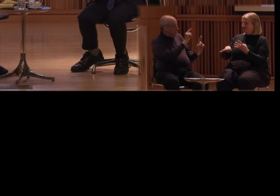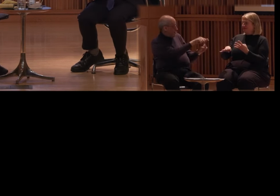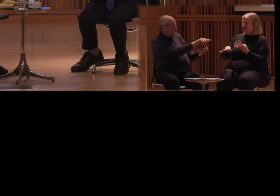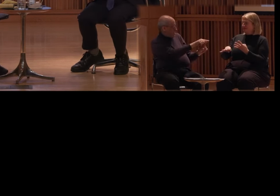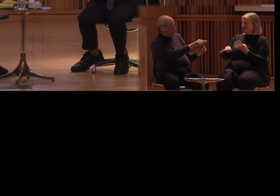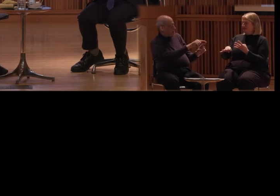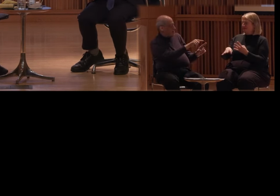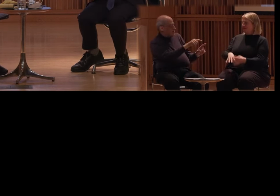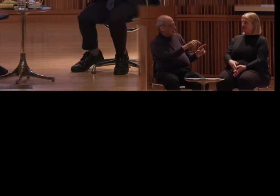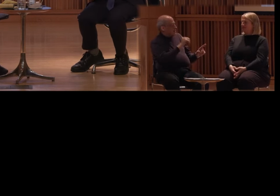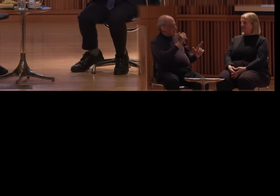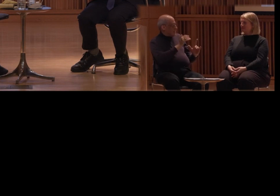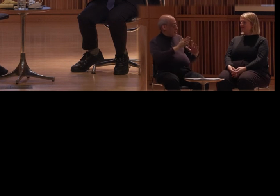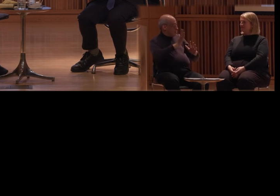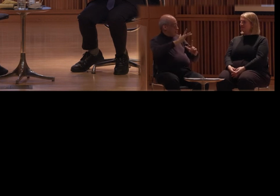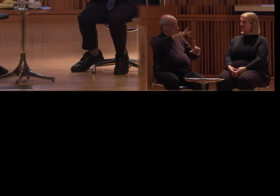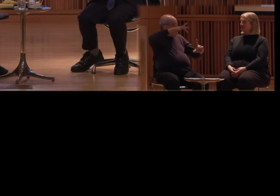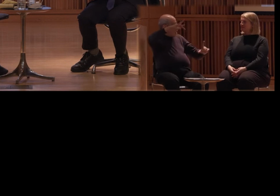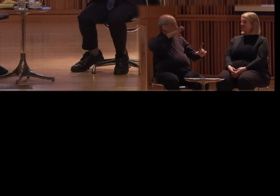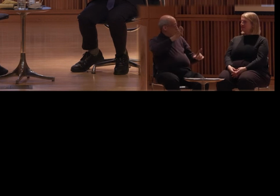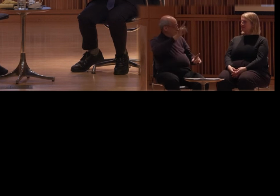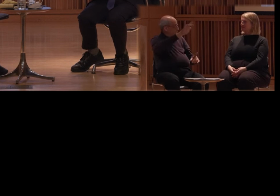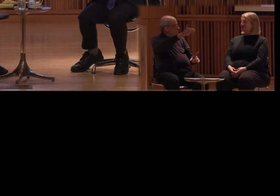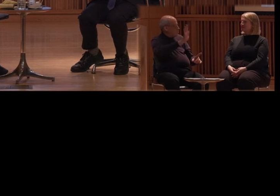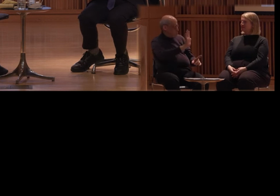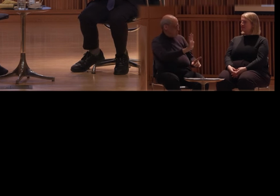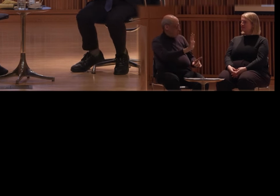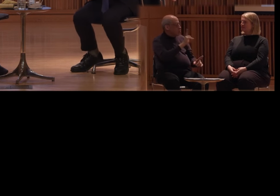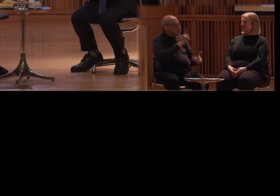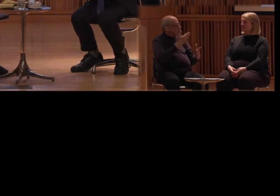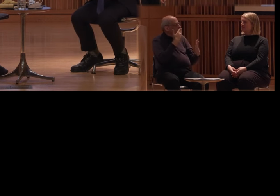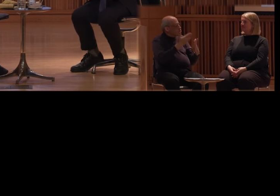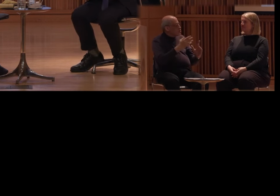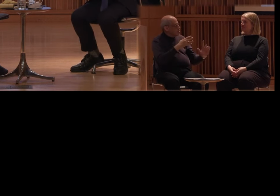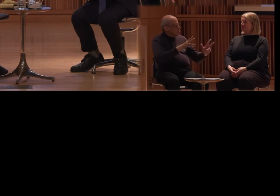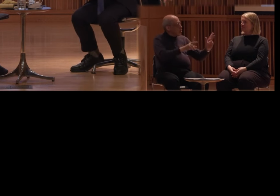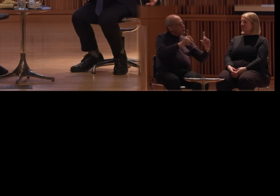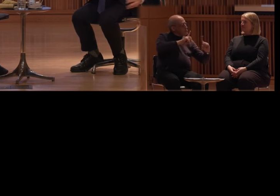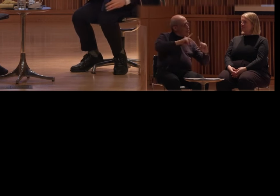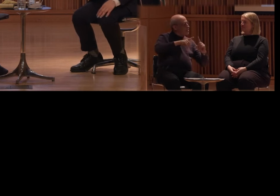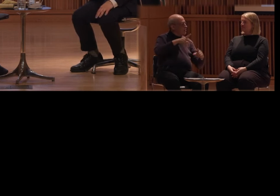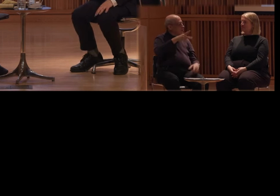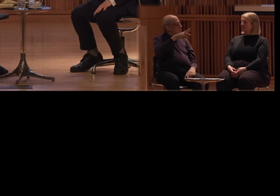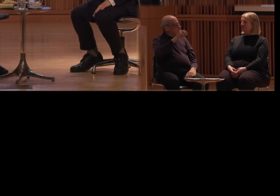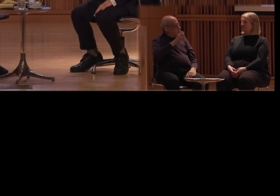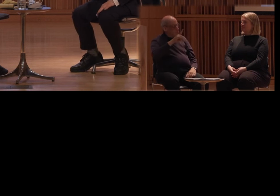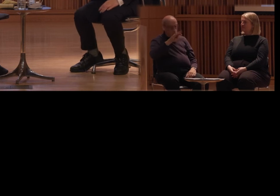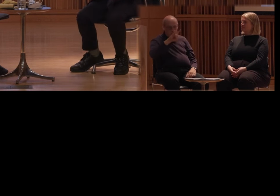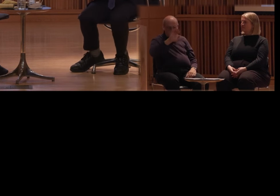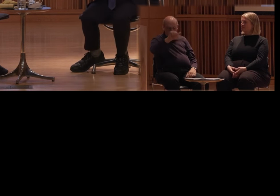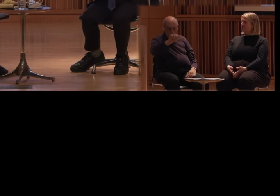not, you know, state-of-the-art epidemiology. It's just really good reporting by ProPublica and those kinds of